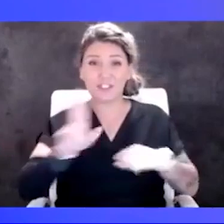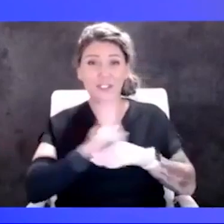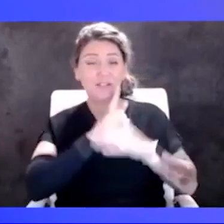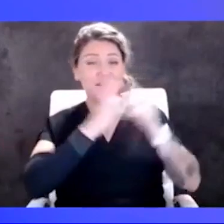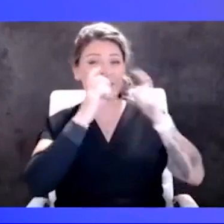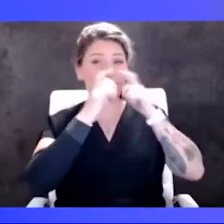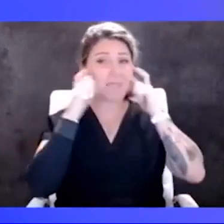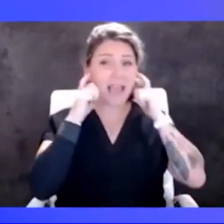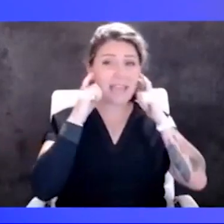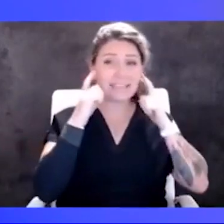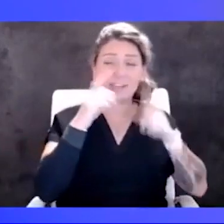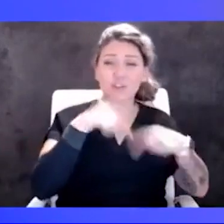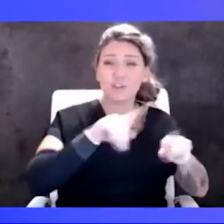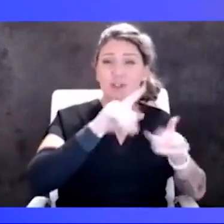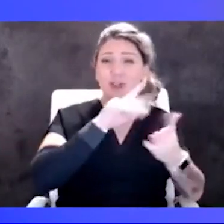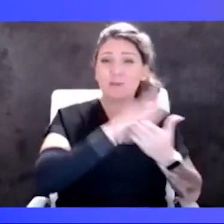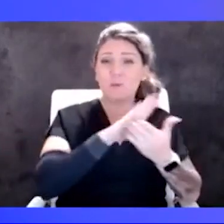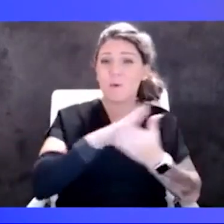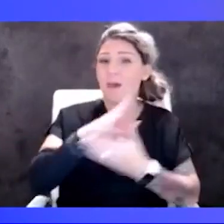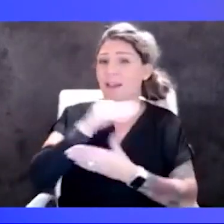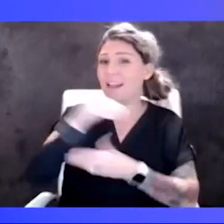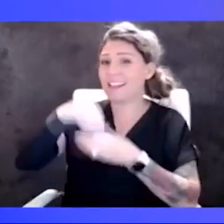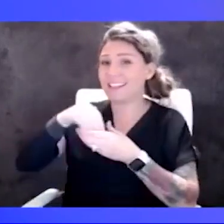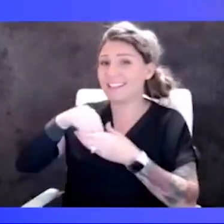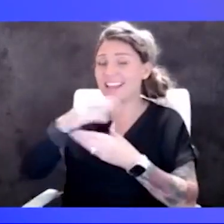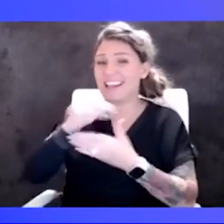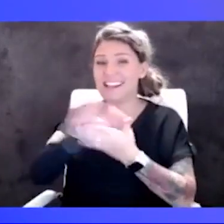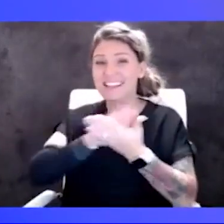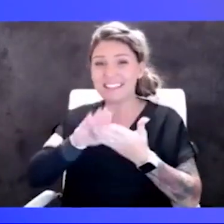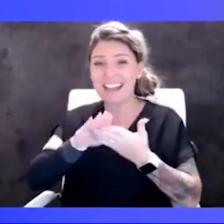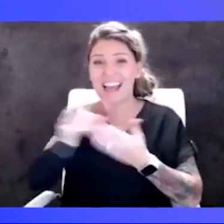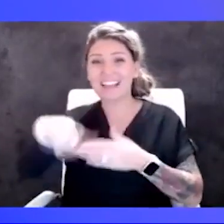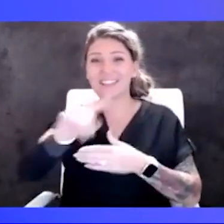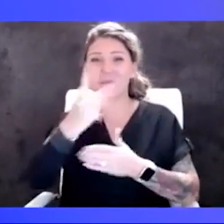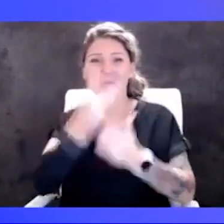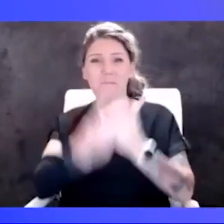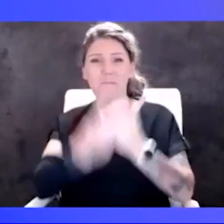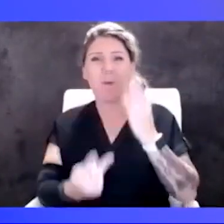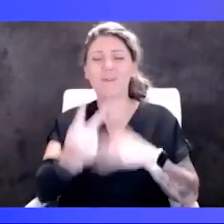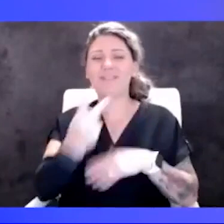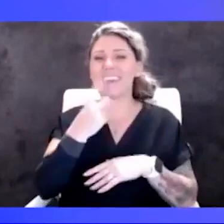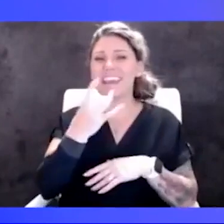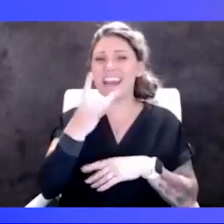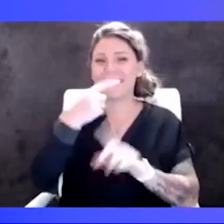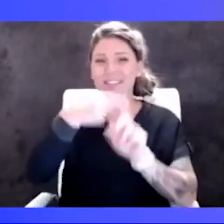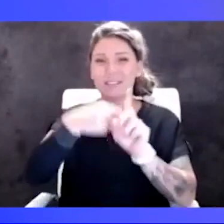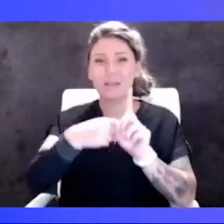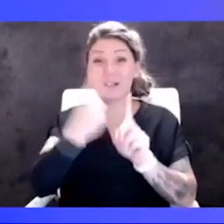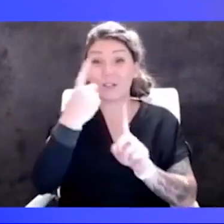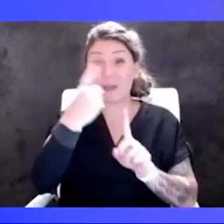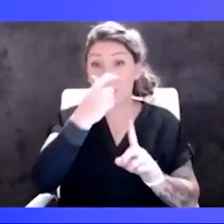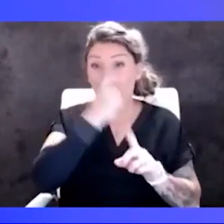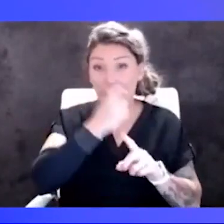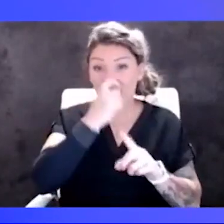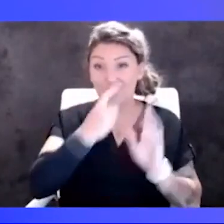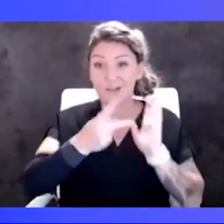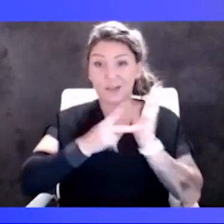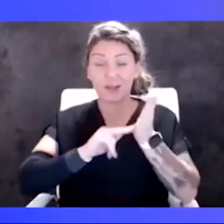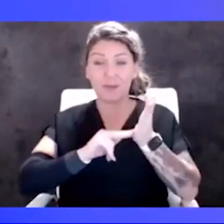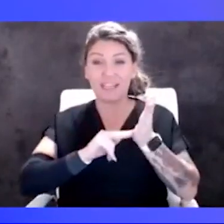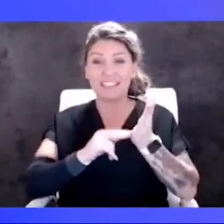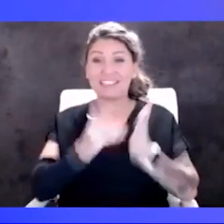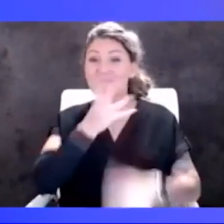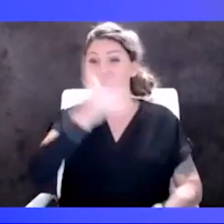inside. And it's been nice that they both, in 18 months, have had 1 cold, which means mom and dad have also only had 1